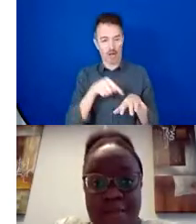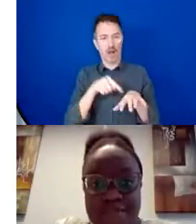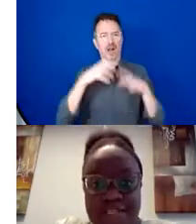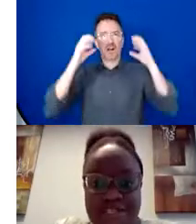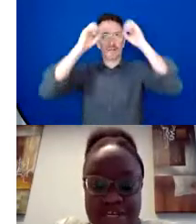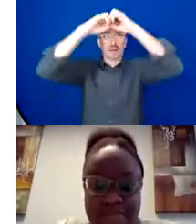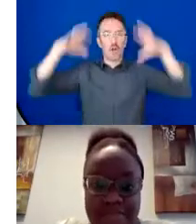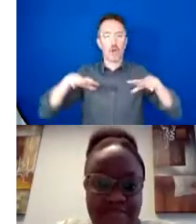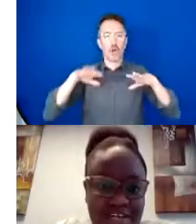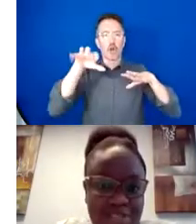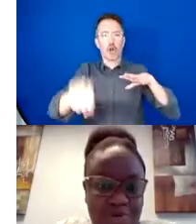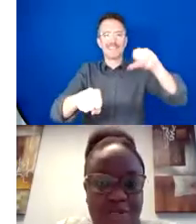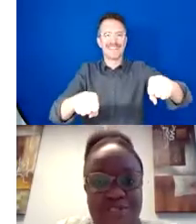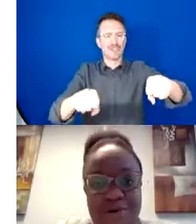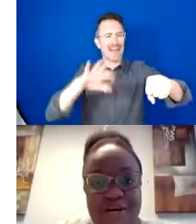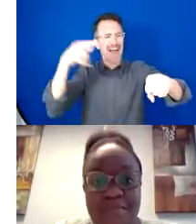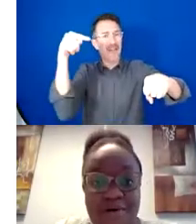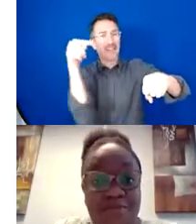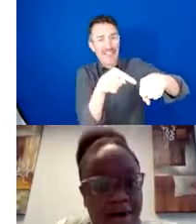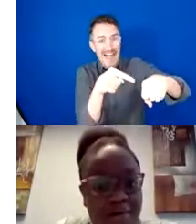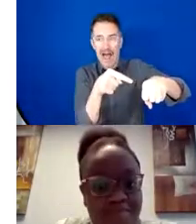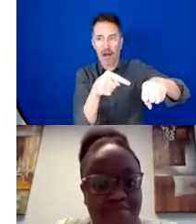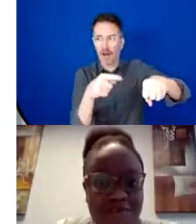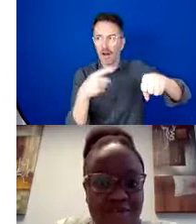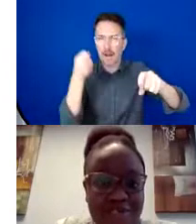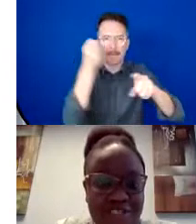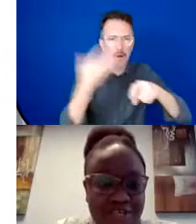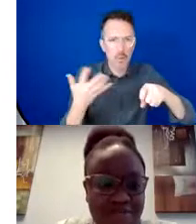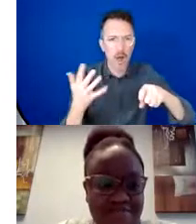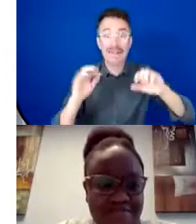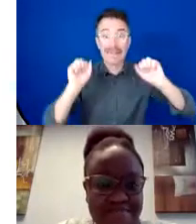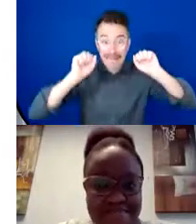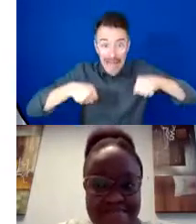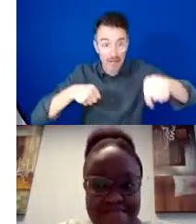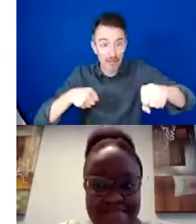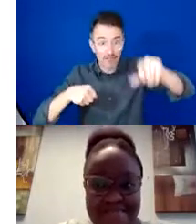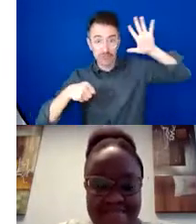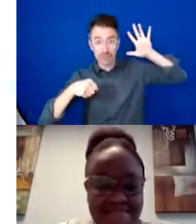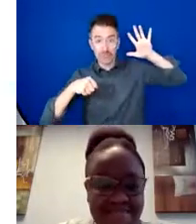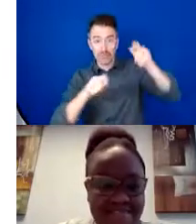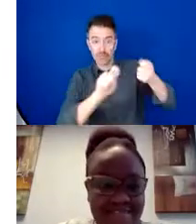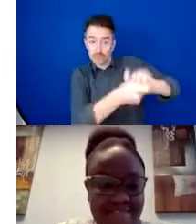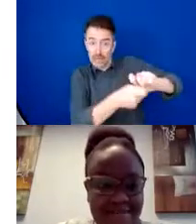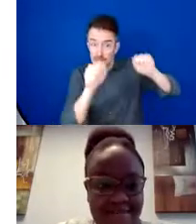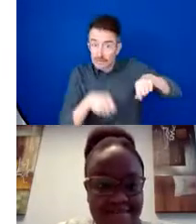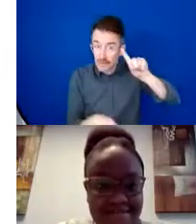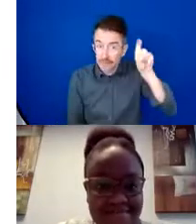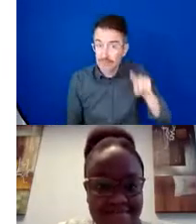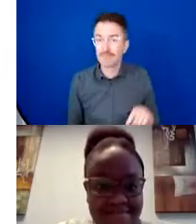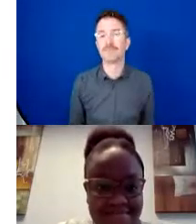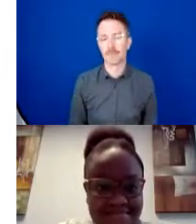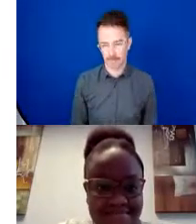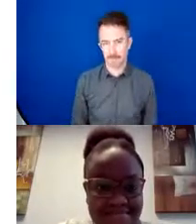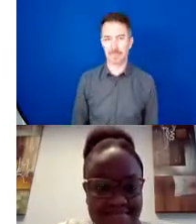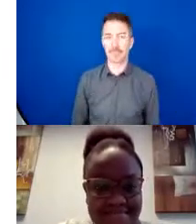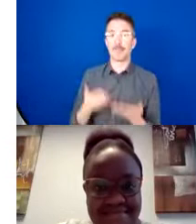more about that today, but first we want to talk about power. Over to you, Diego. Thank you, Sylvia. So my name is